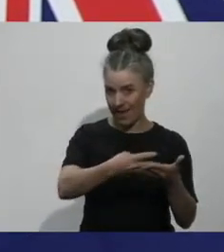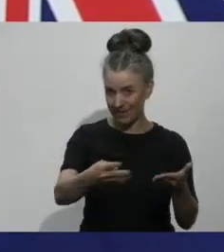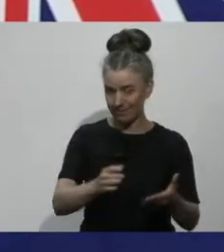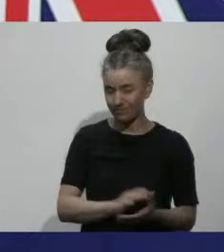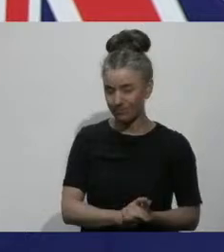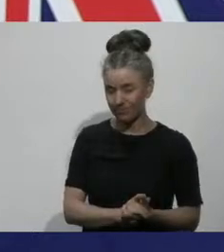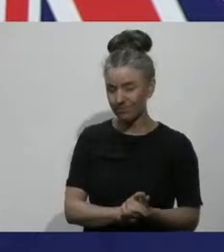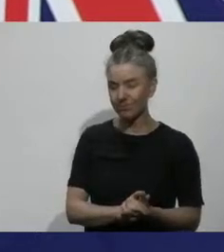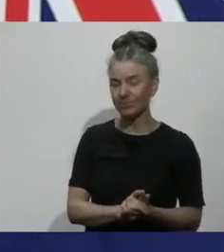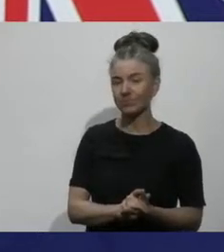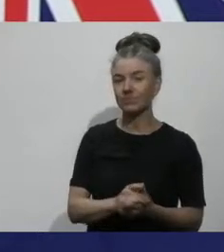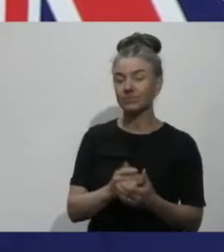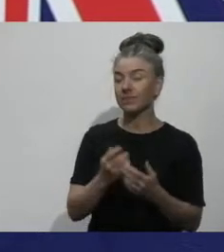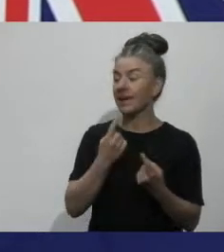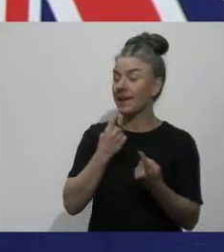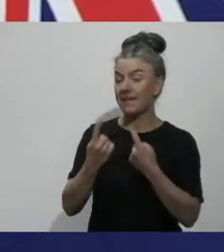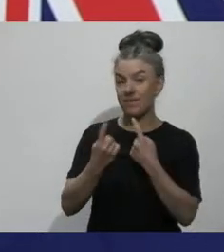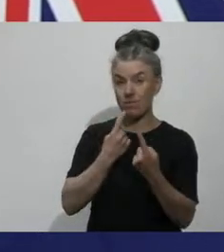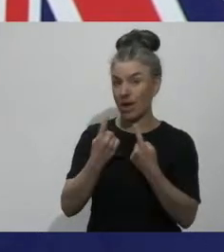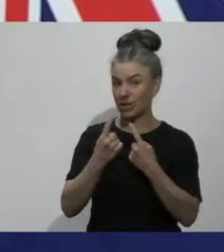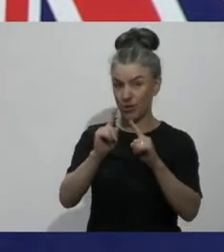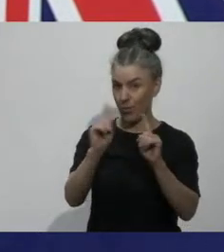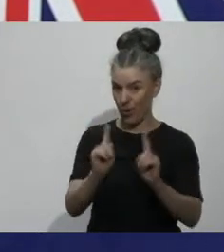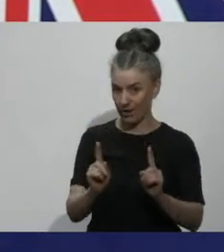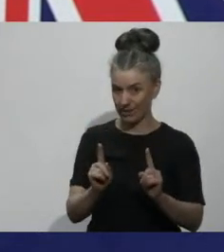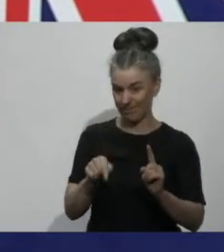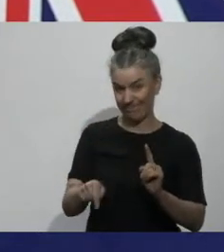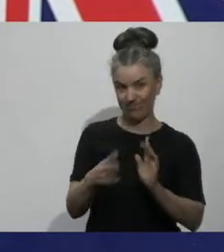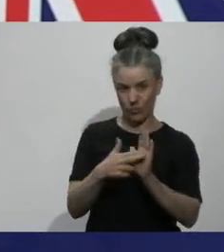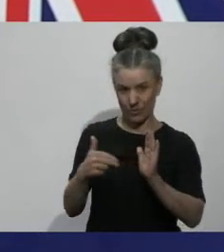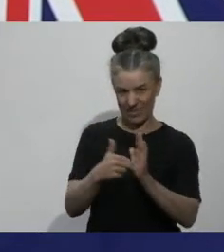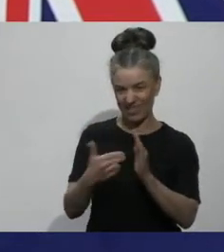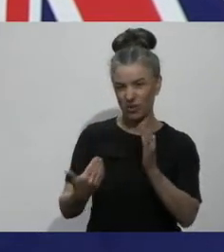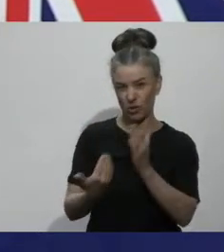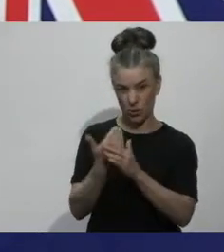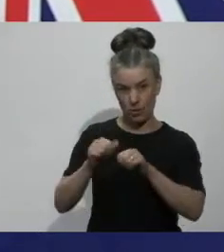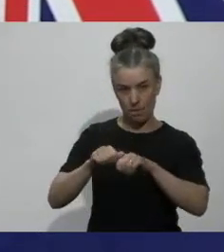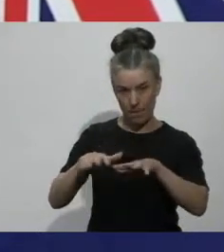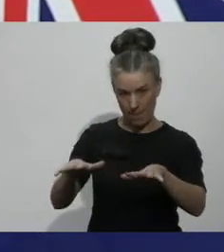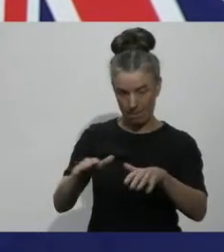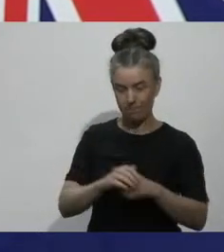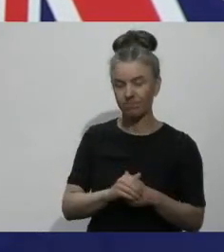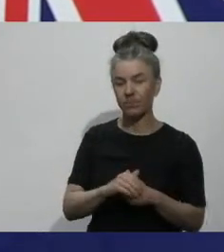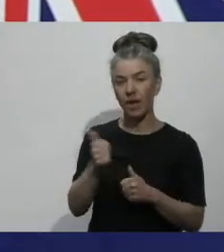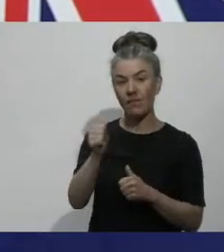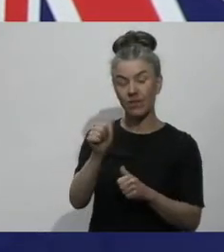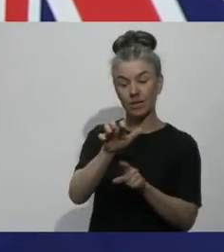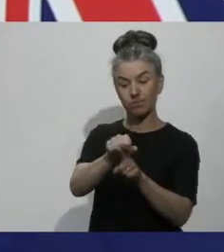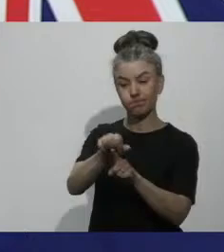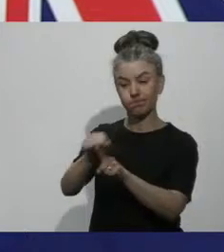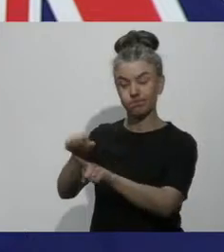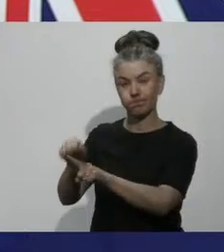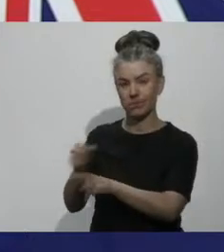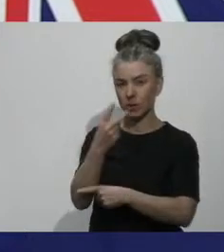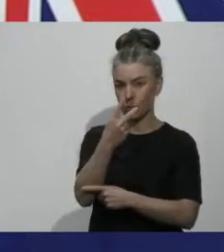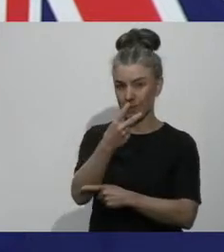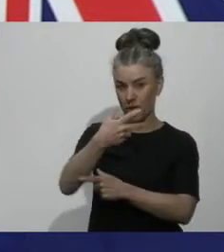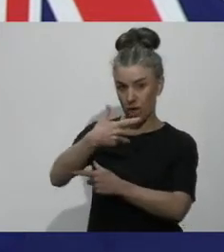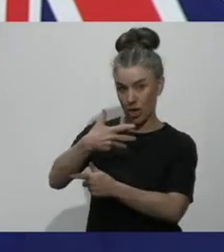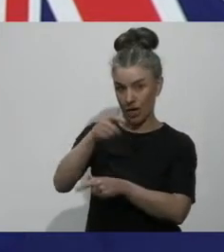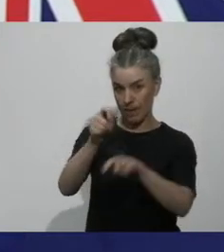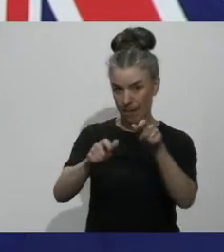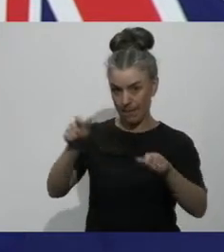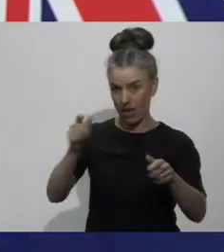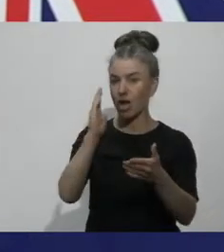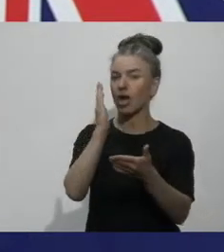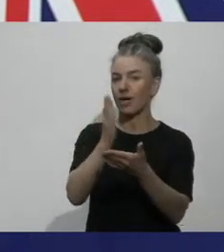about the new infection in New Zealand. We have identified 29 cases. At